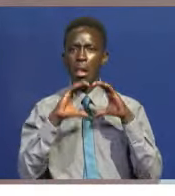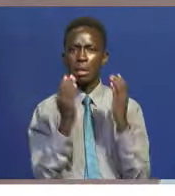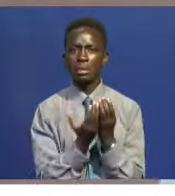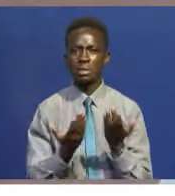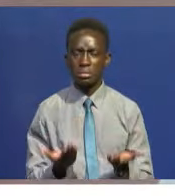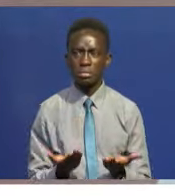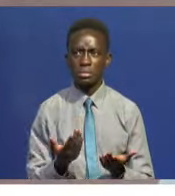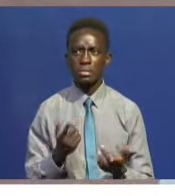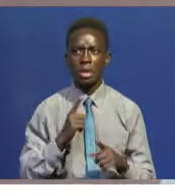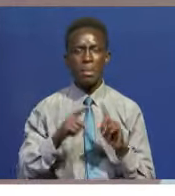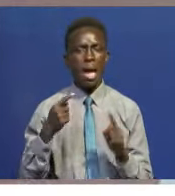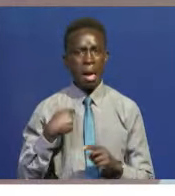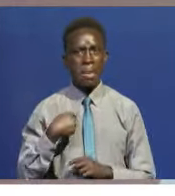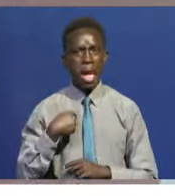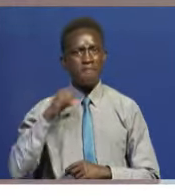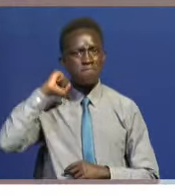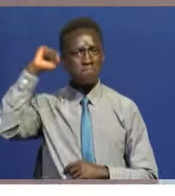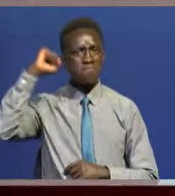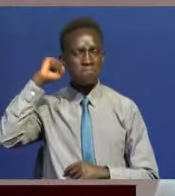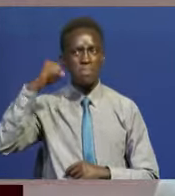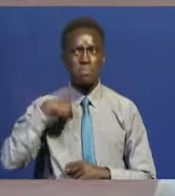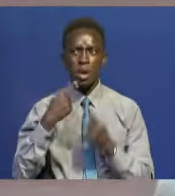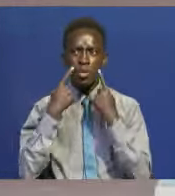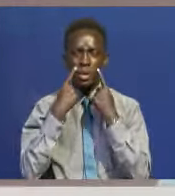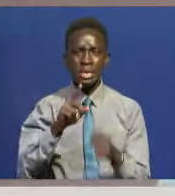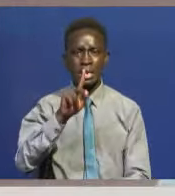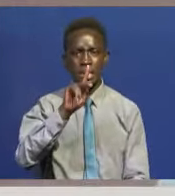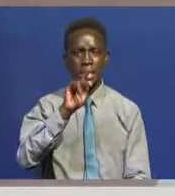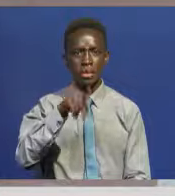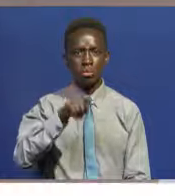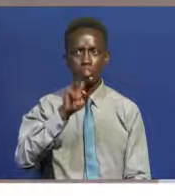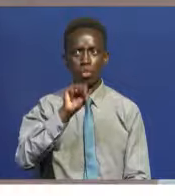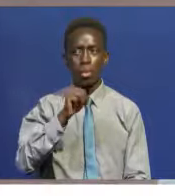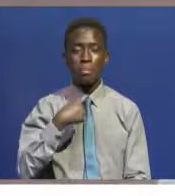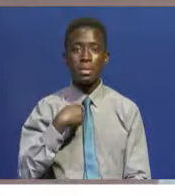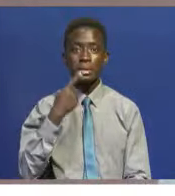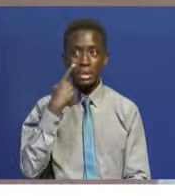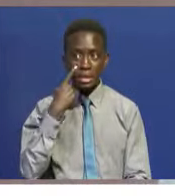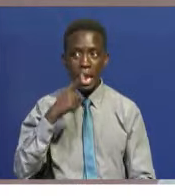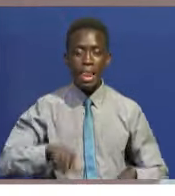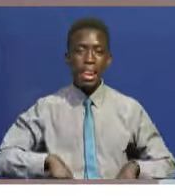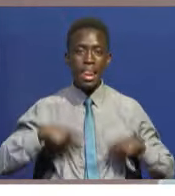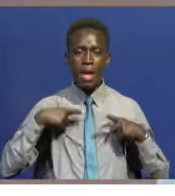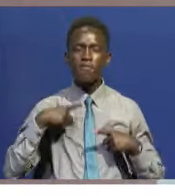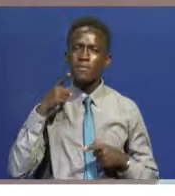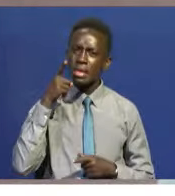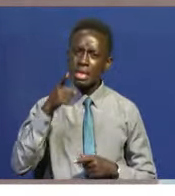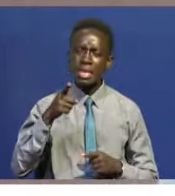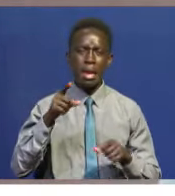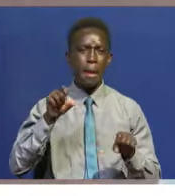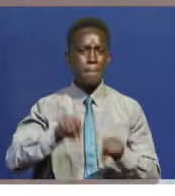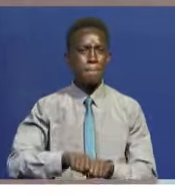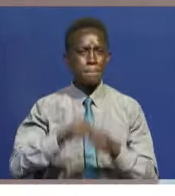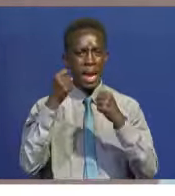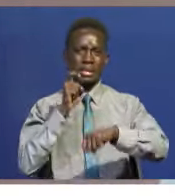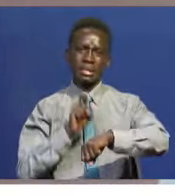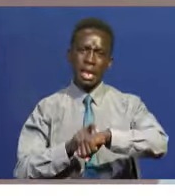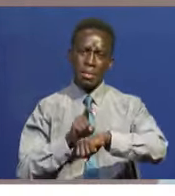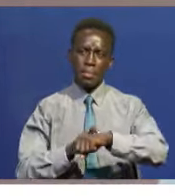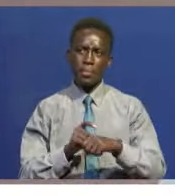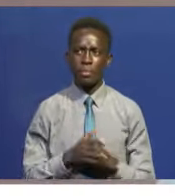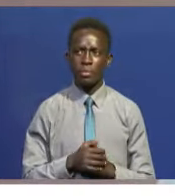athletics. I watched Kiptum running Chicago Marathon live and breaking that record. Your Excellency, these